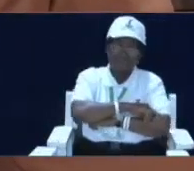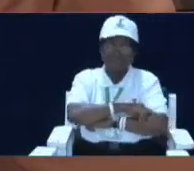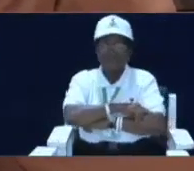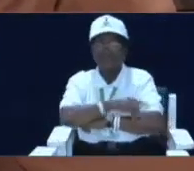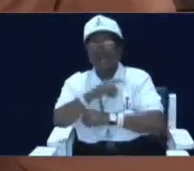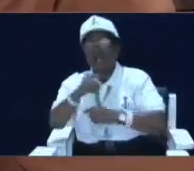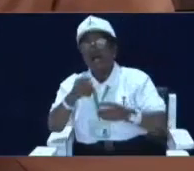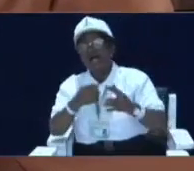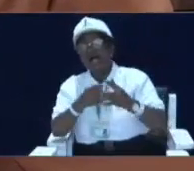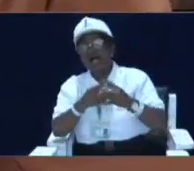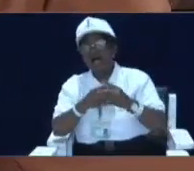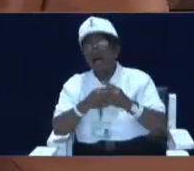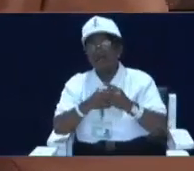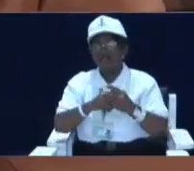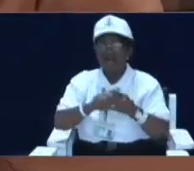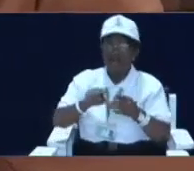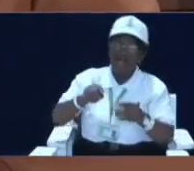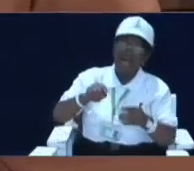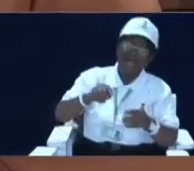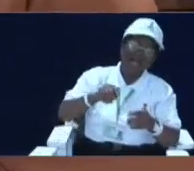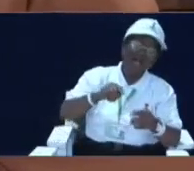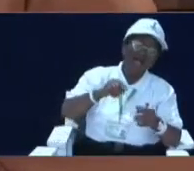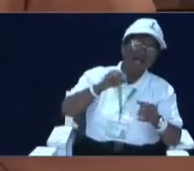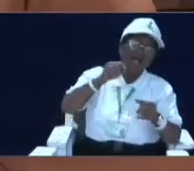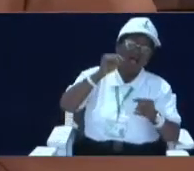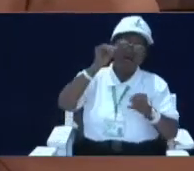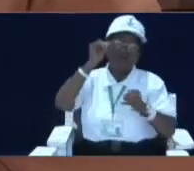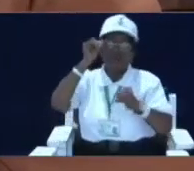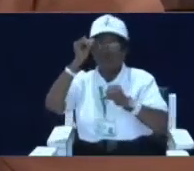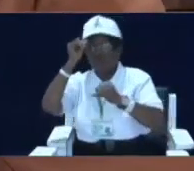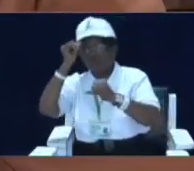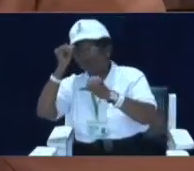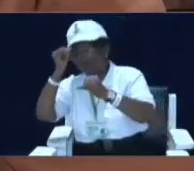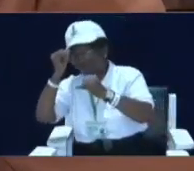Alpha, Alpha,